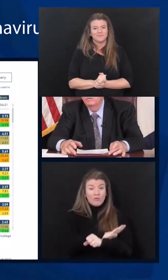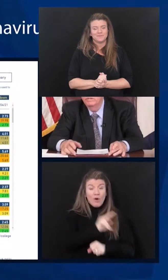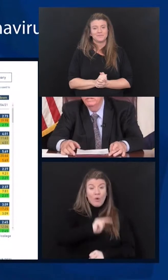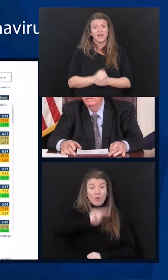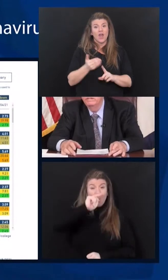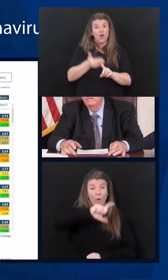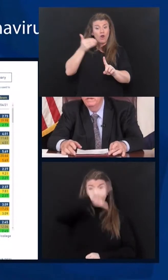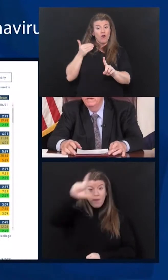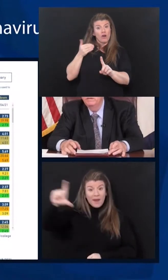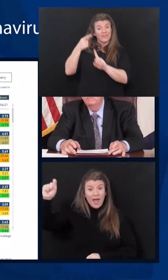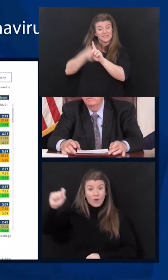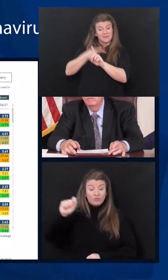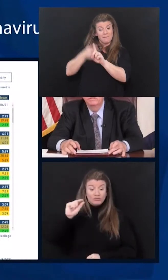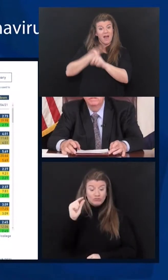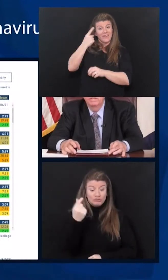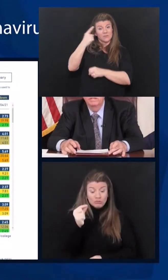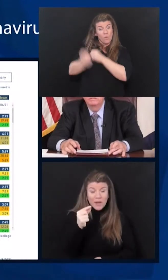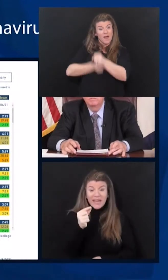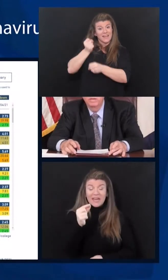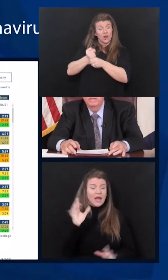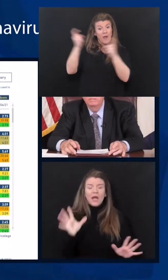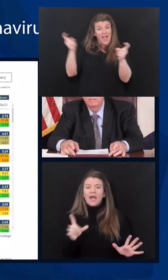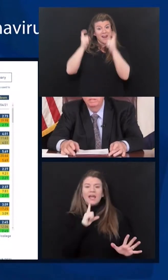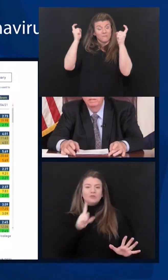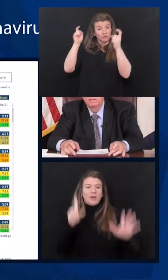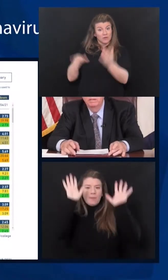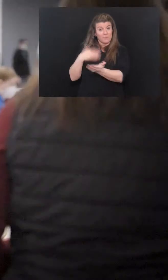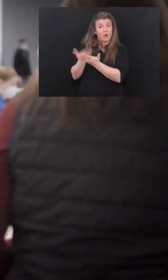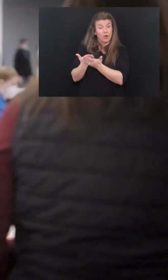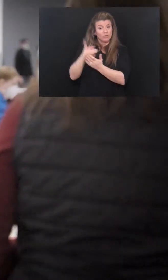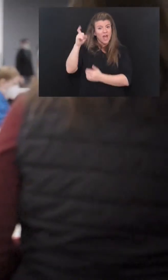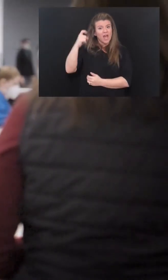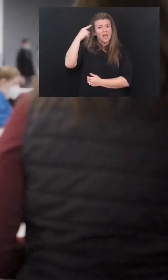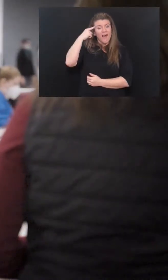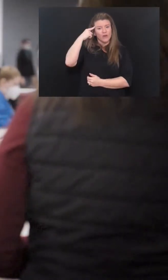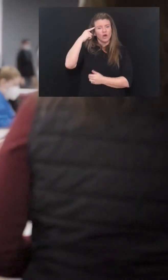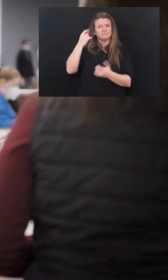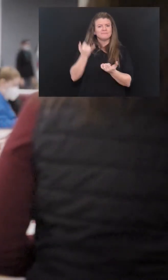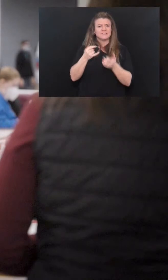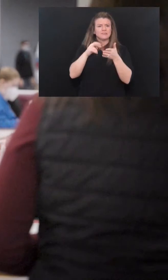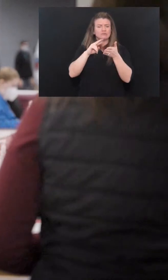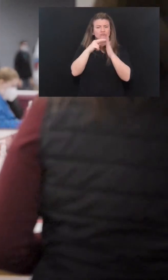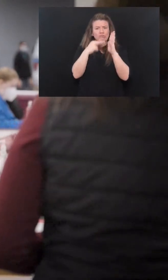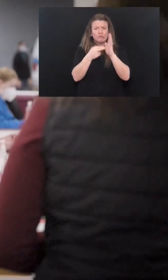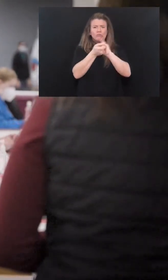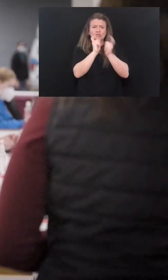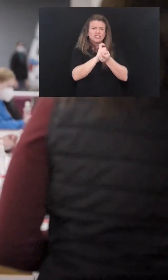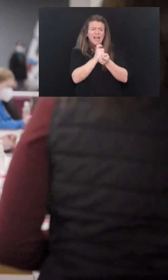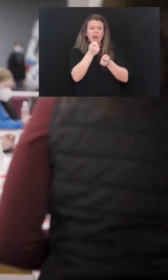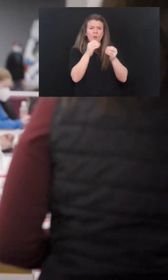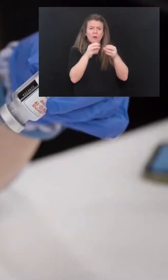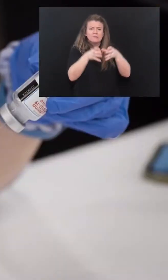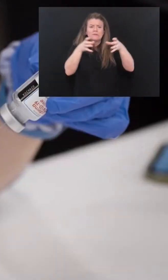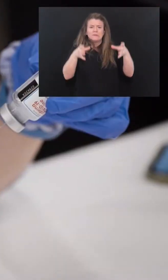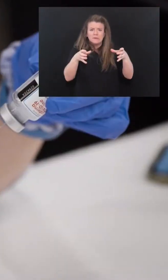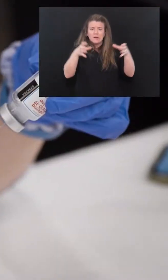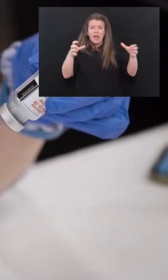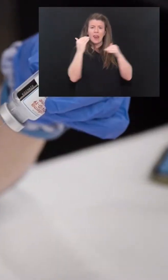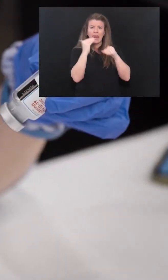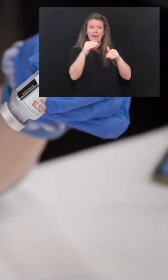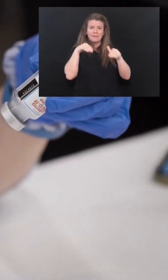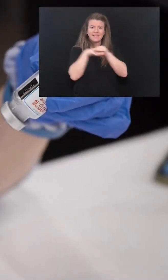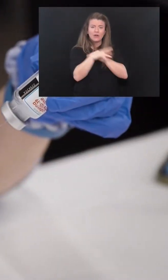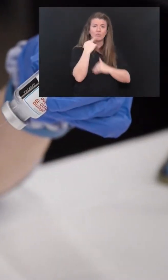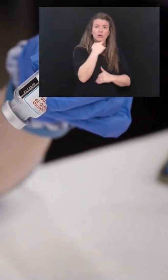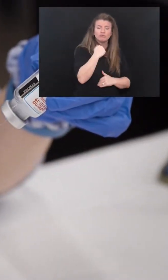this month, as the one-year anniversary approached, Governor Justice began loosening restrictions, expanding capacity and limits at restaurants